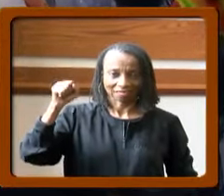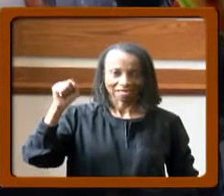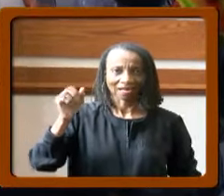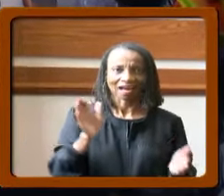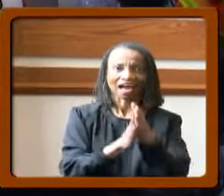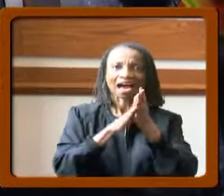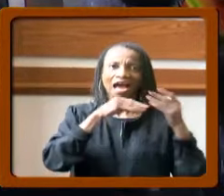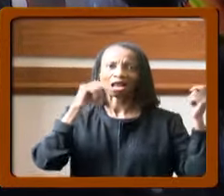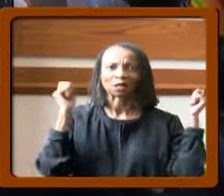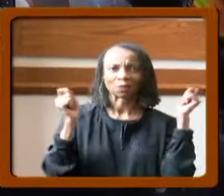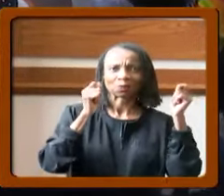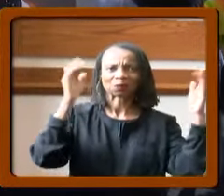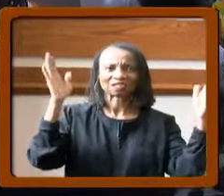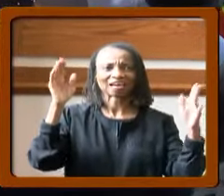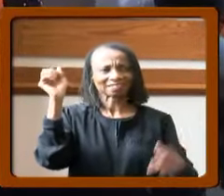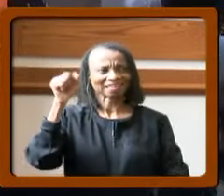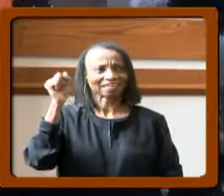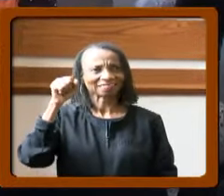Hallelujah, yes!